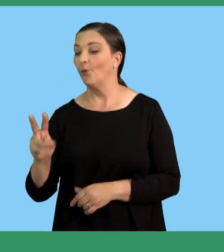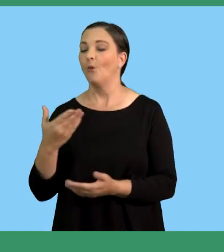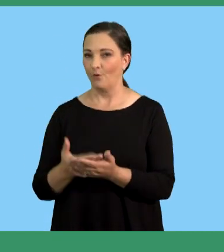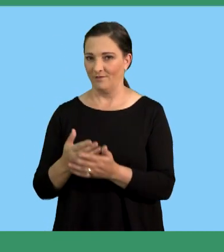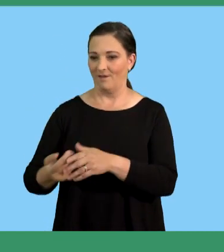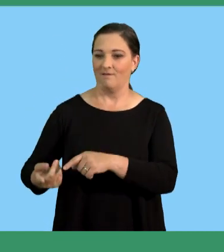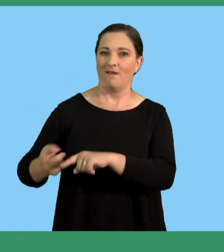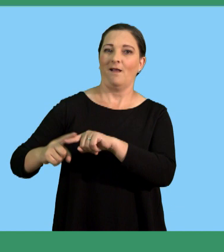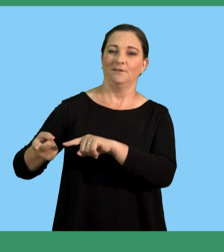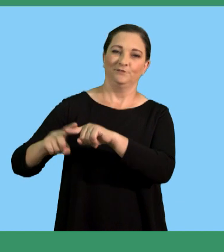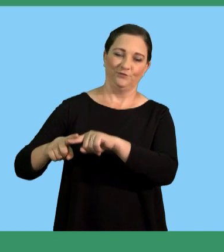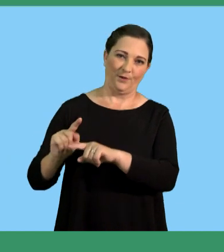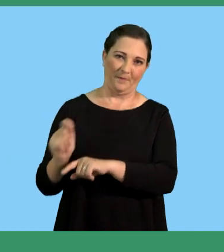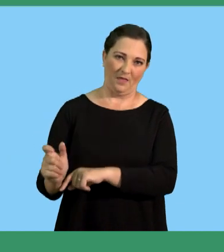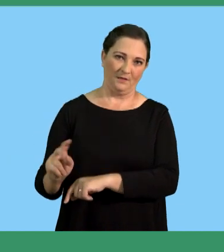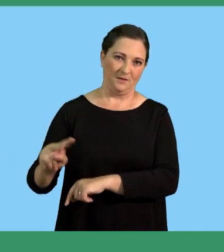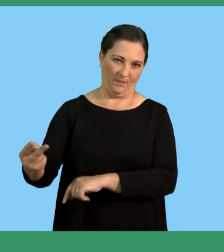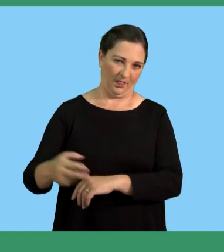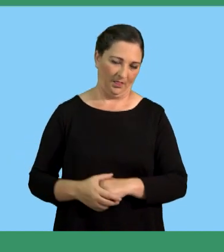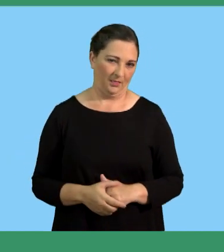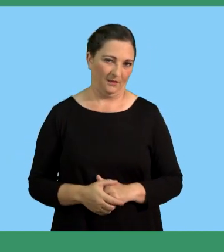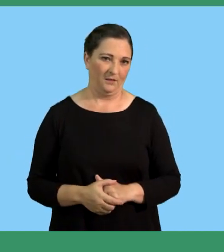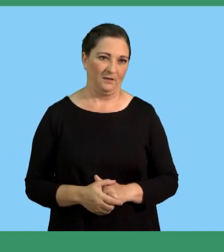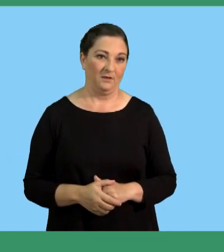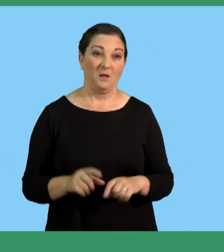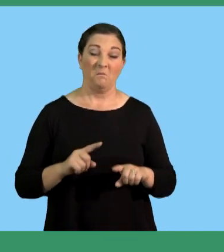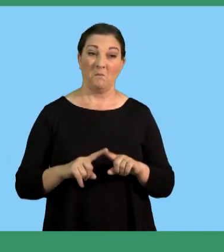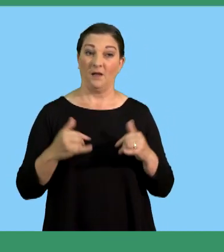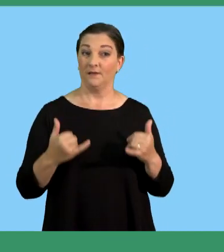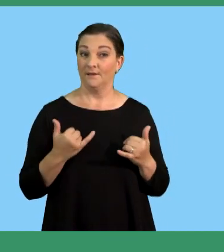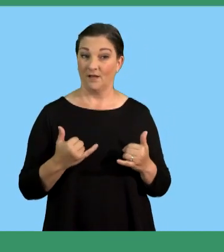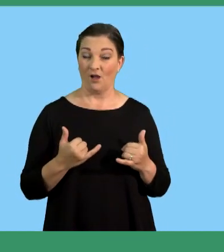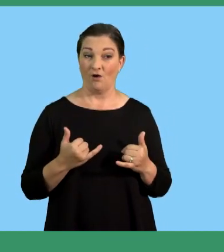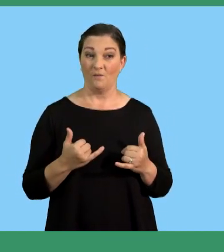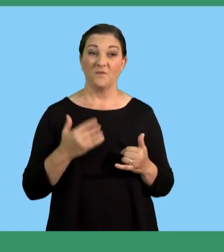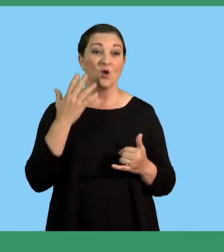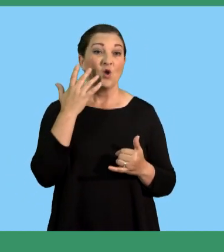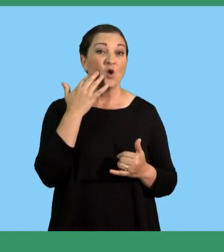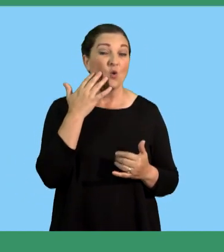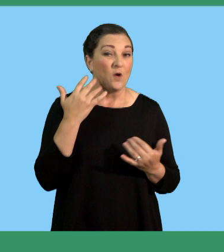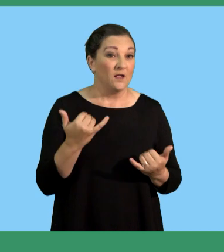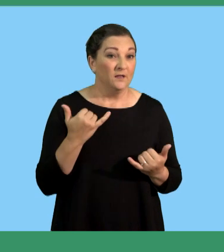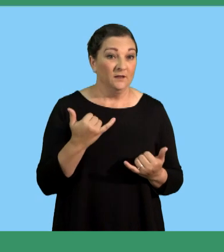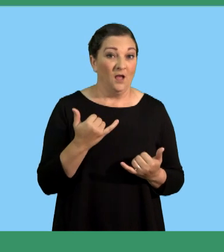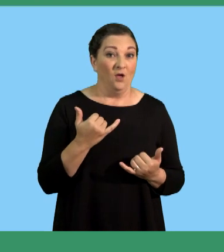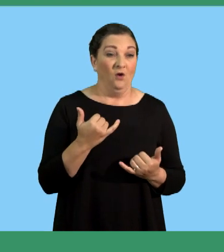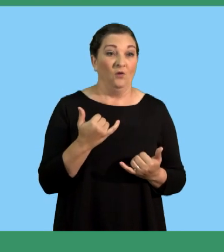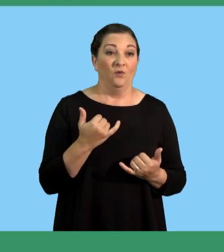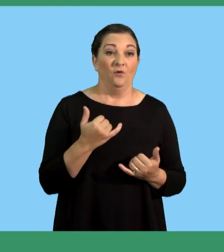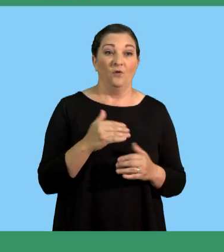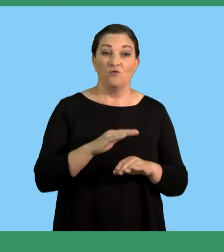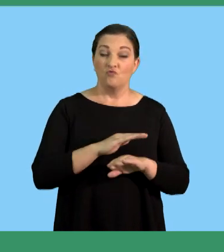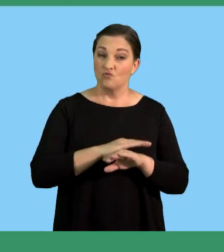for 2022 will amount to 40,000. Then non-cumulative preference shares. Shareholders are not compensated for the